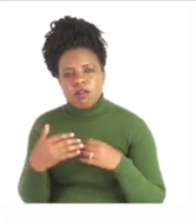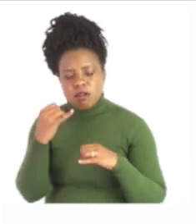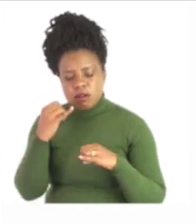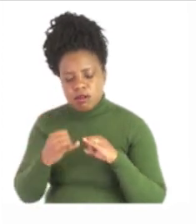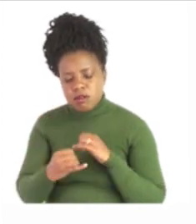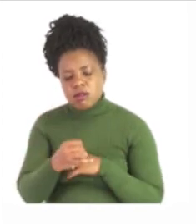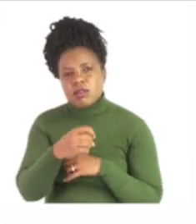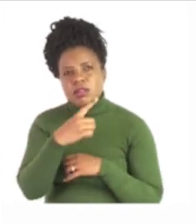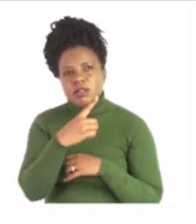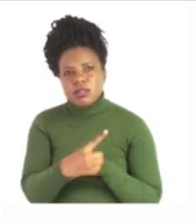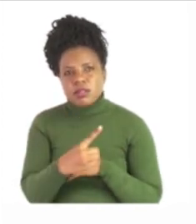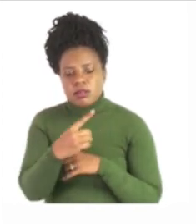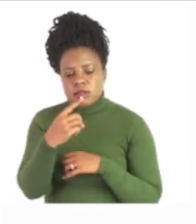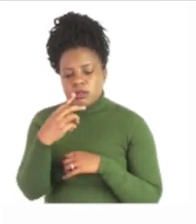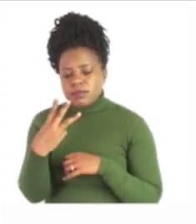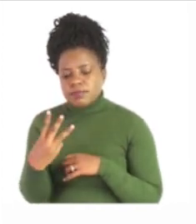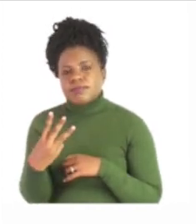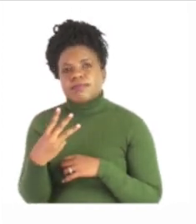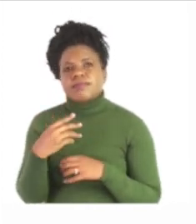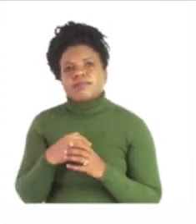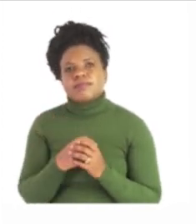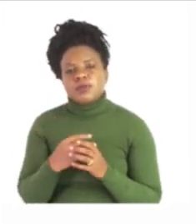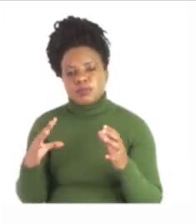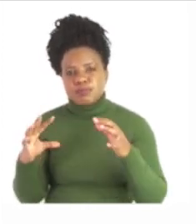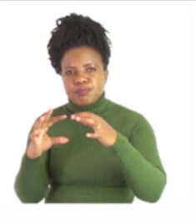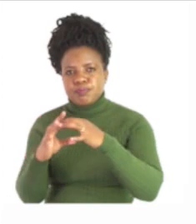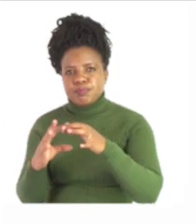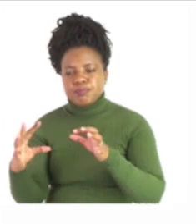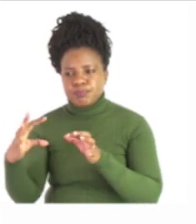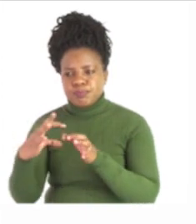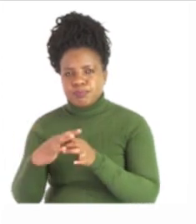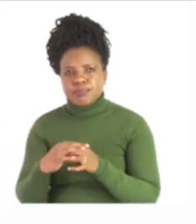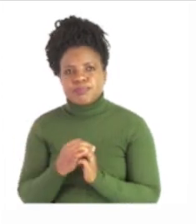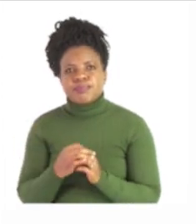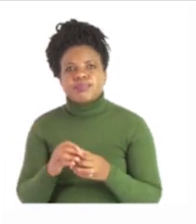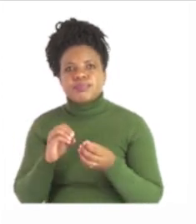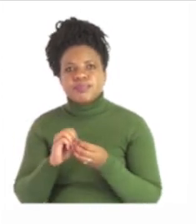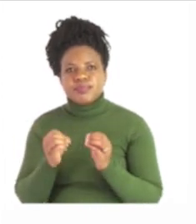the correct numbers which are corresponding. Number 5,